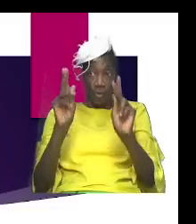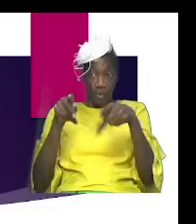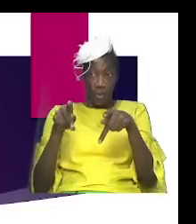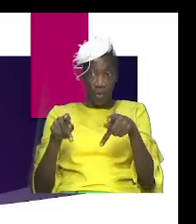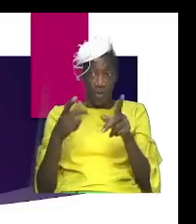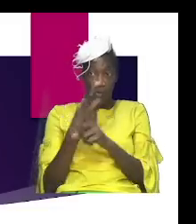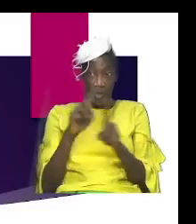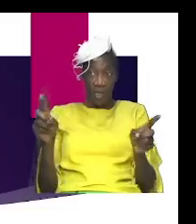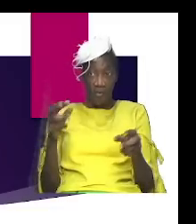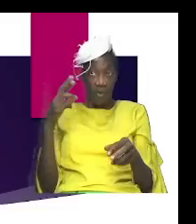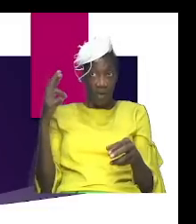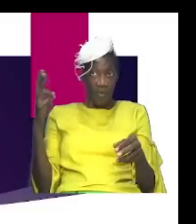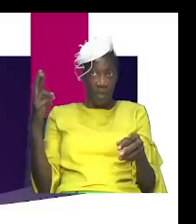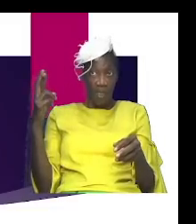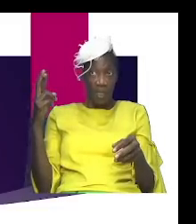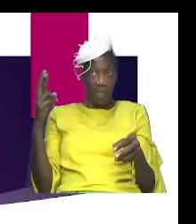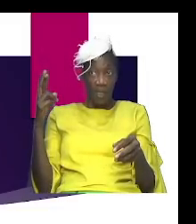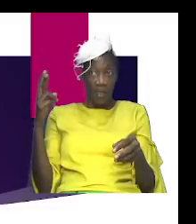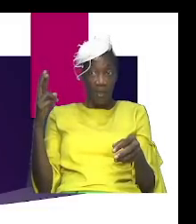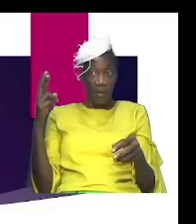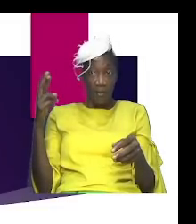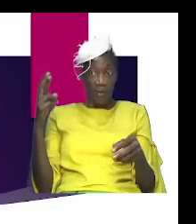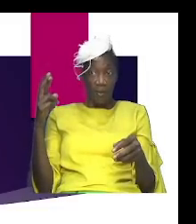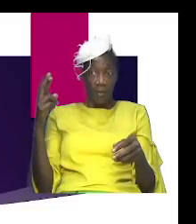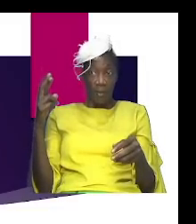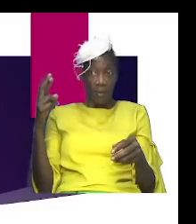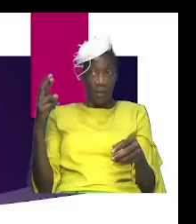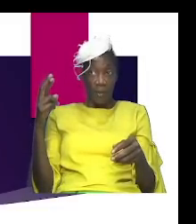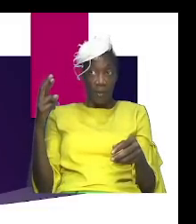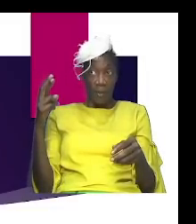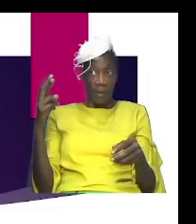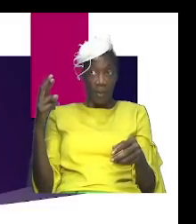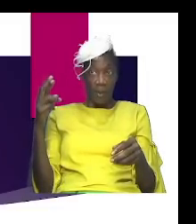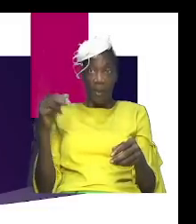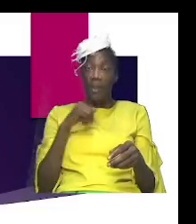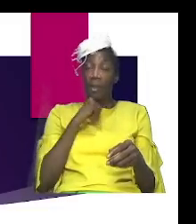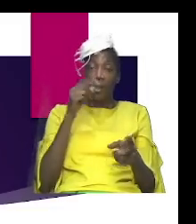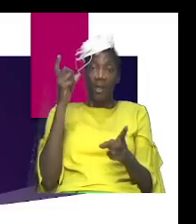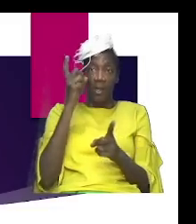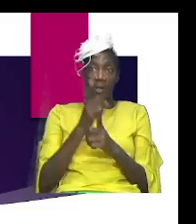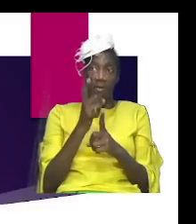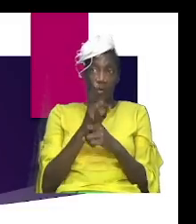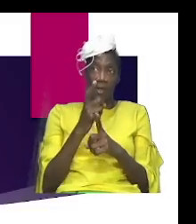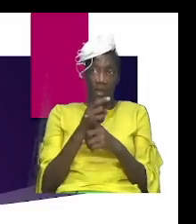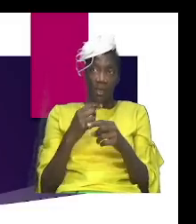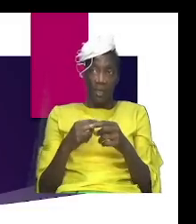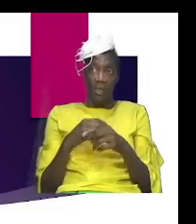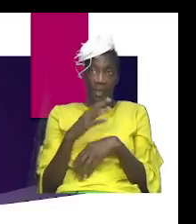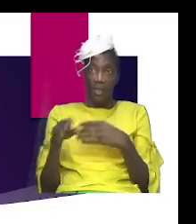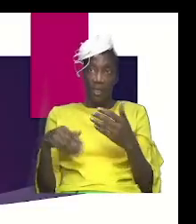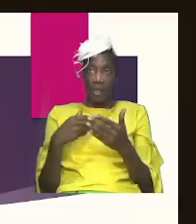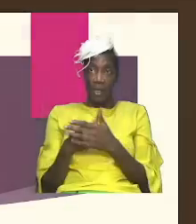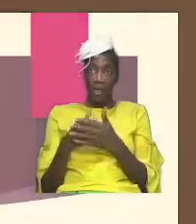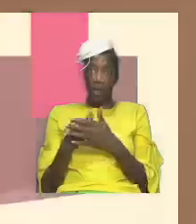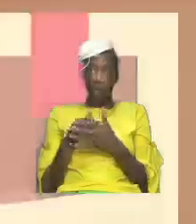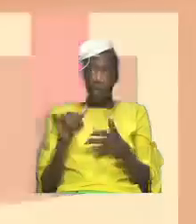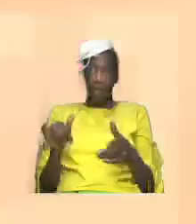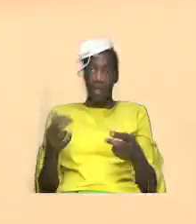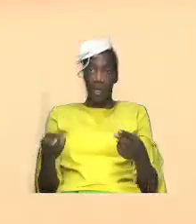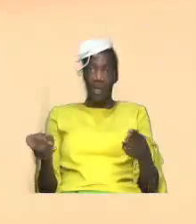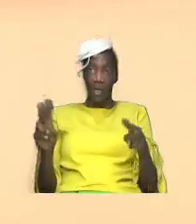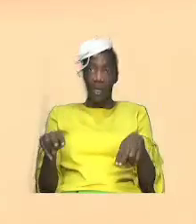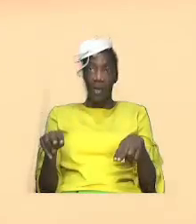reasons. And motives were there that were impure. And all of that has